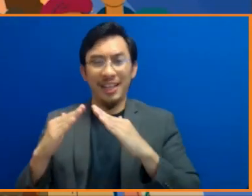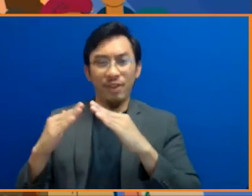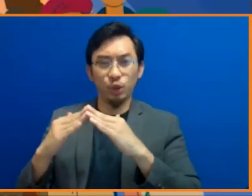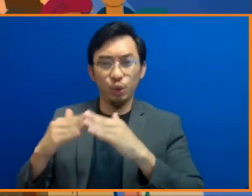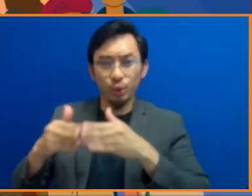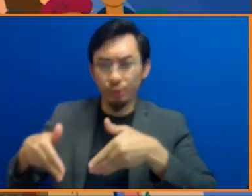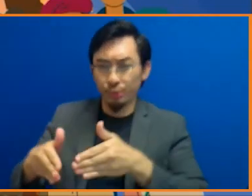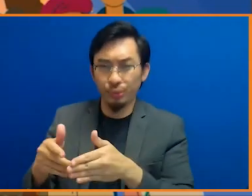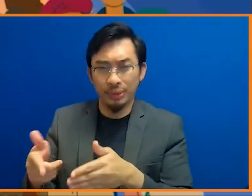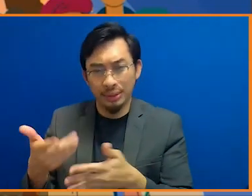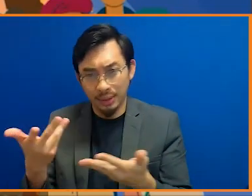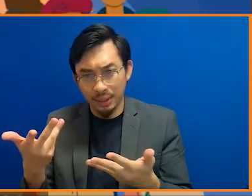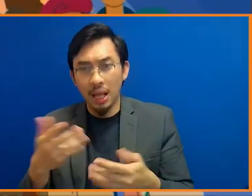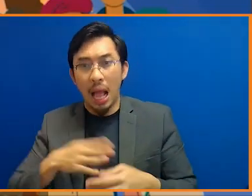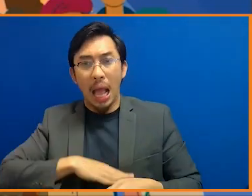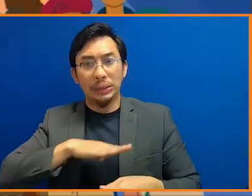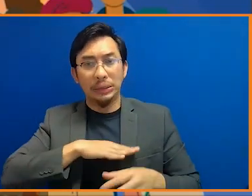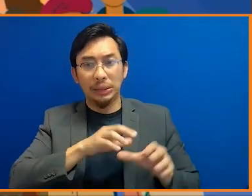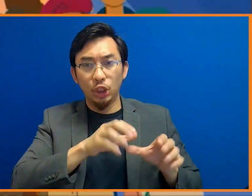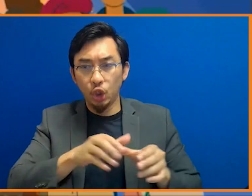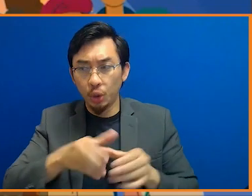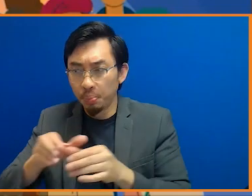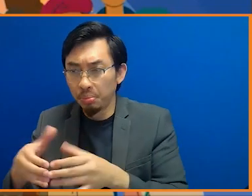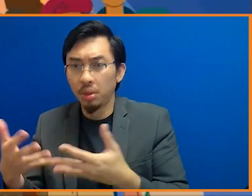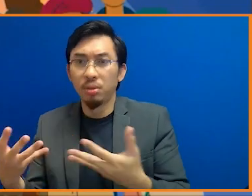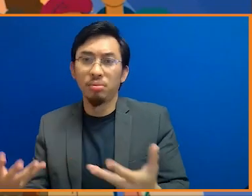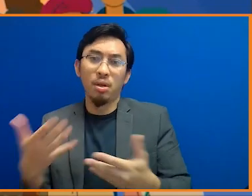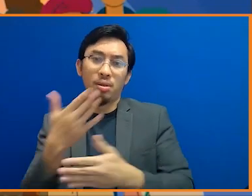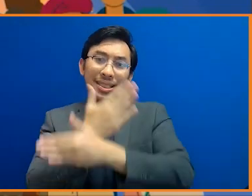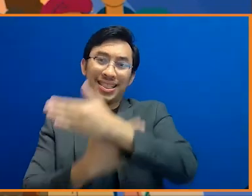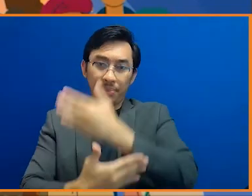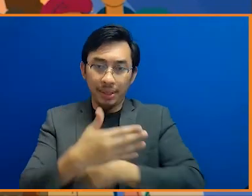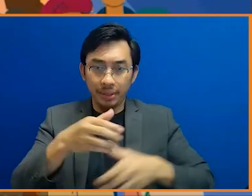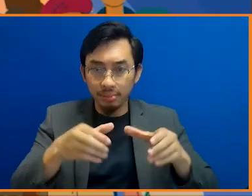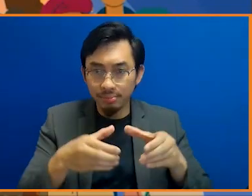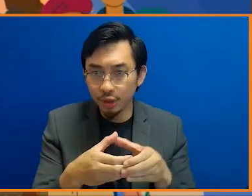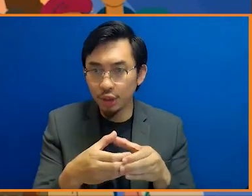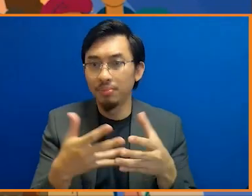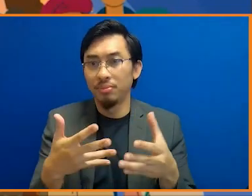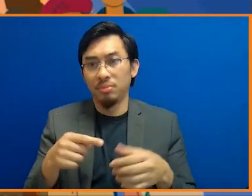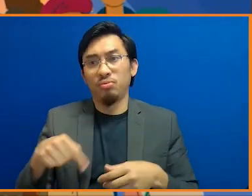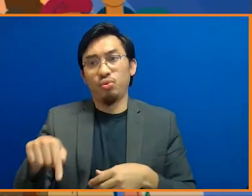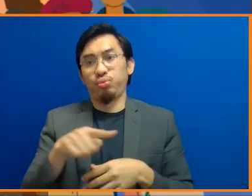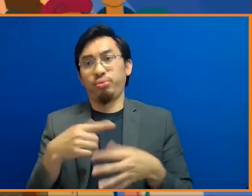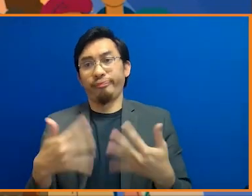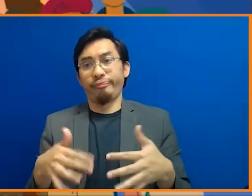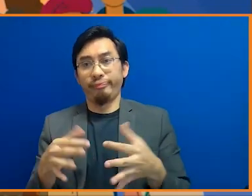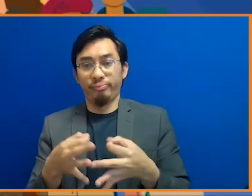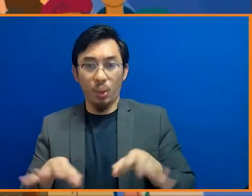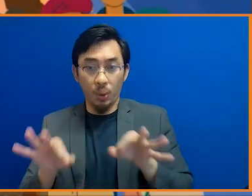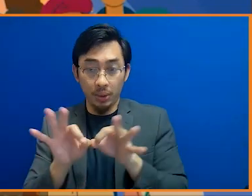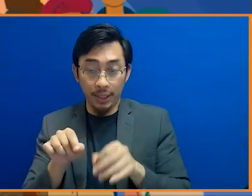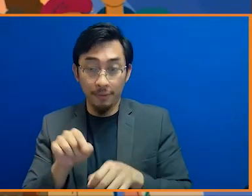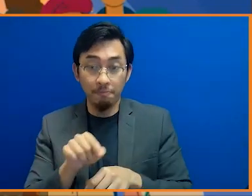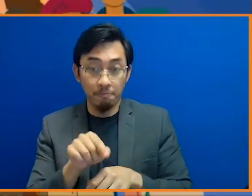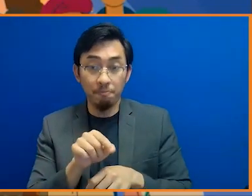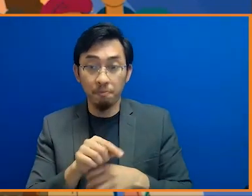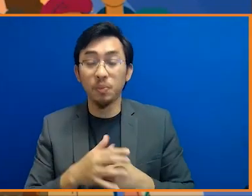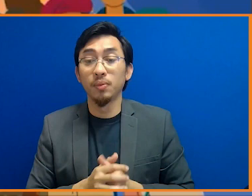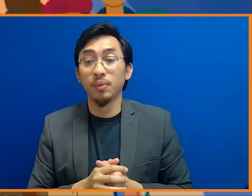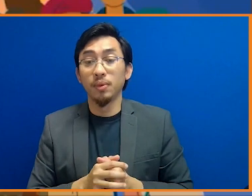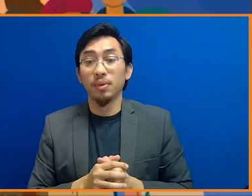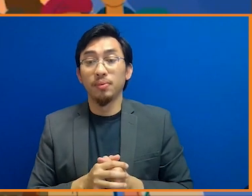like elderly, early age group, and then people with disabilities. So we group that in as a